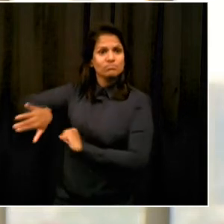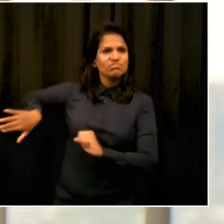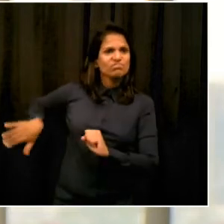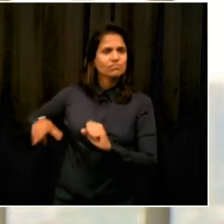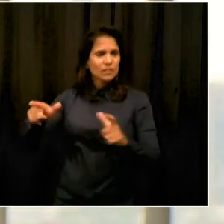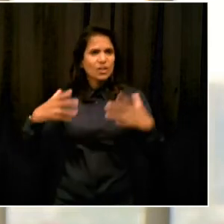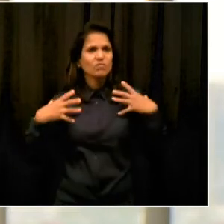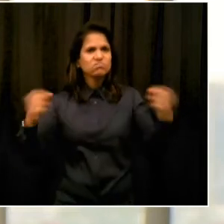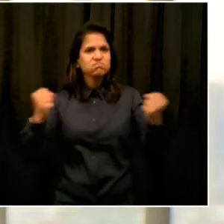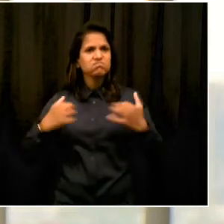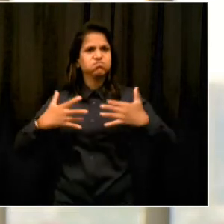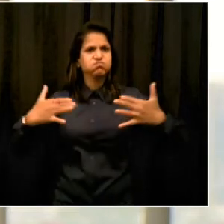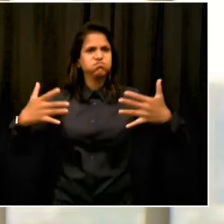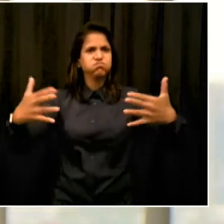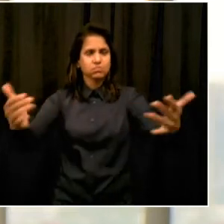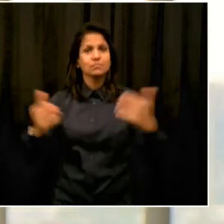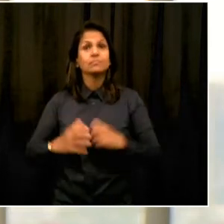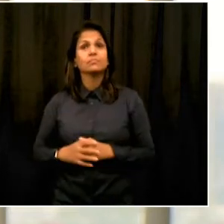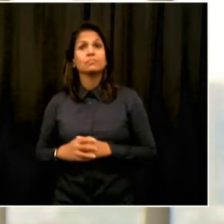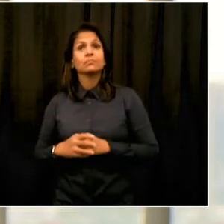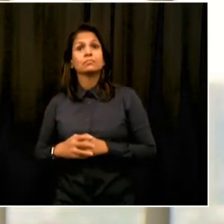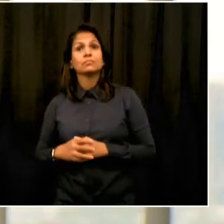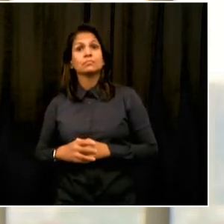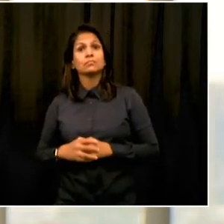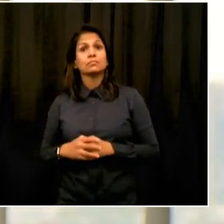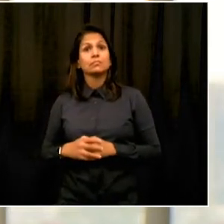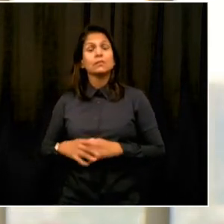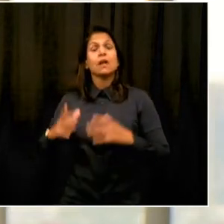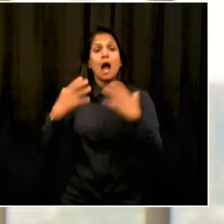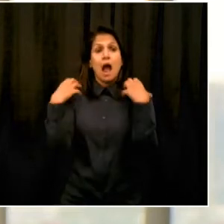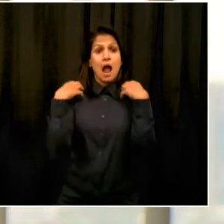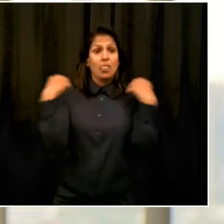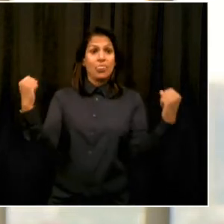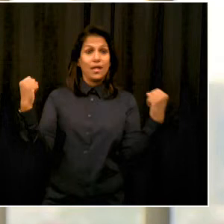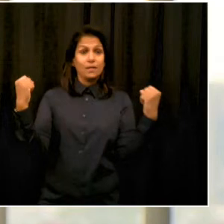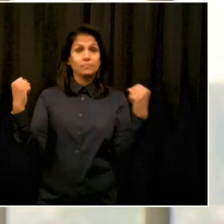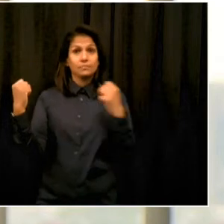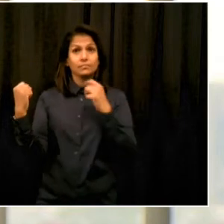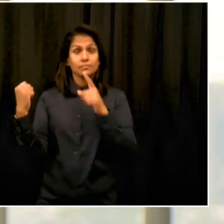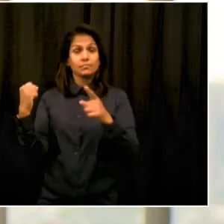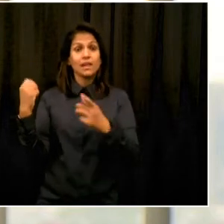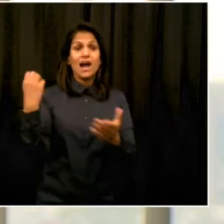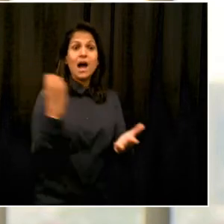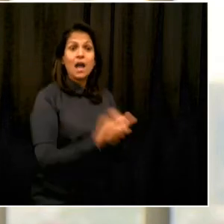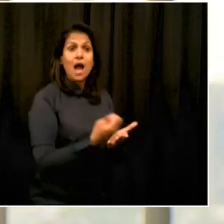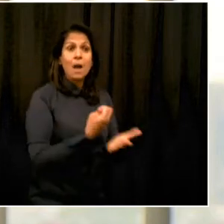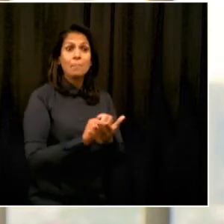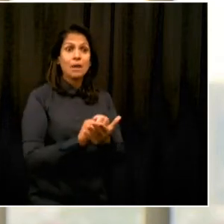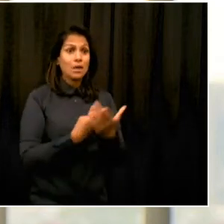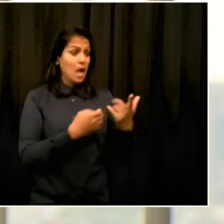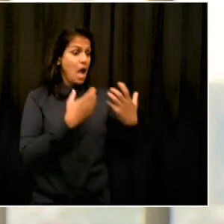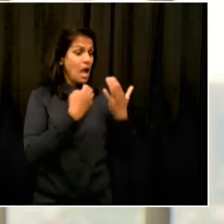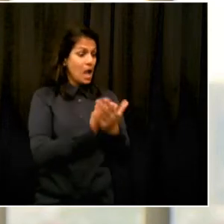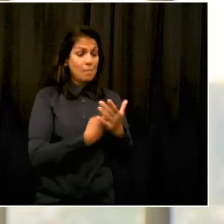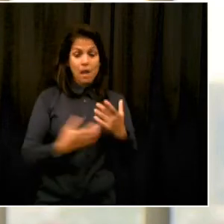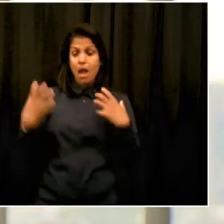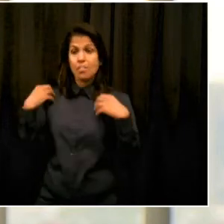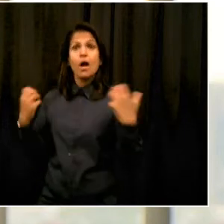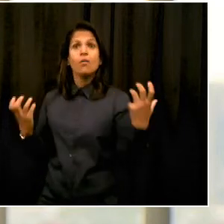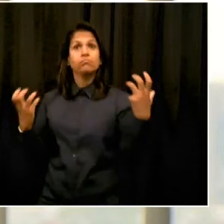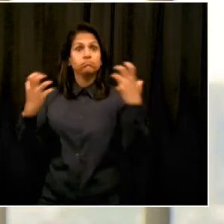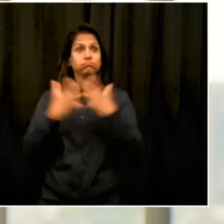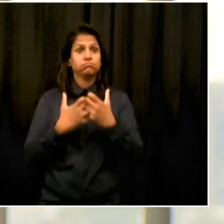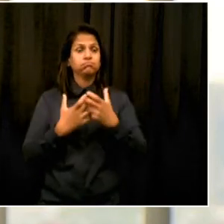economy. Safe reopening through innovations in testing and a series of policies that directly connect the health